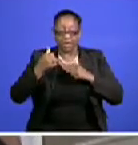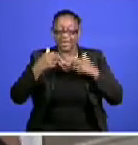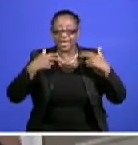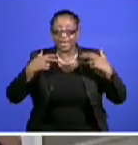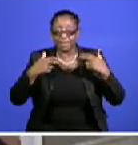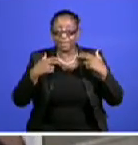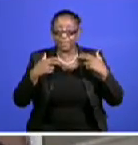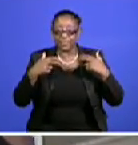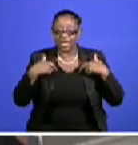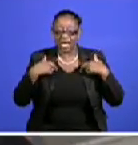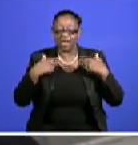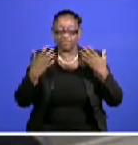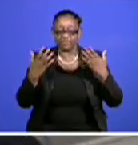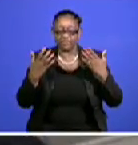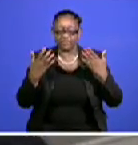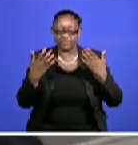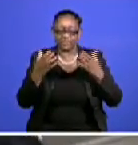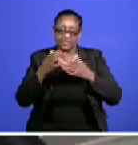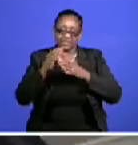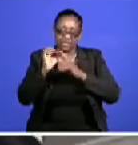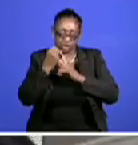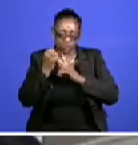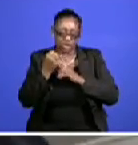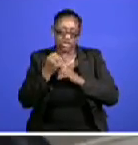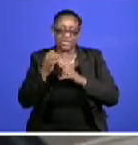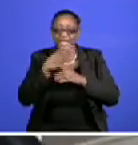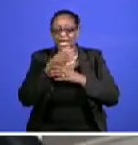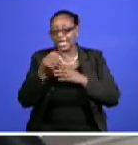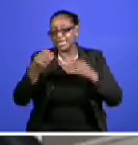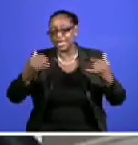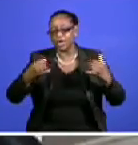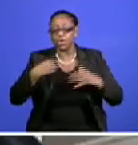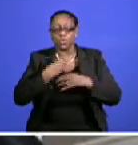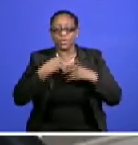Some of it has financial implication, and right now we have to